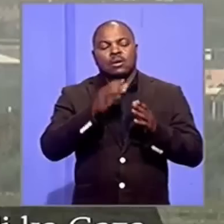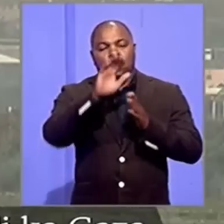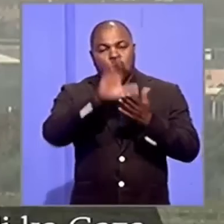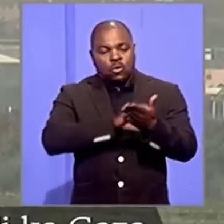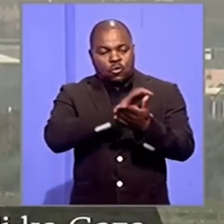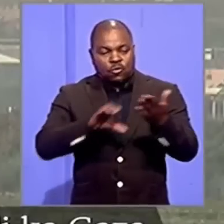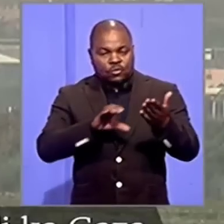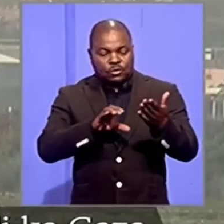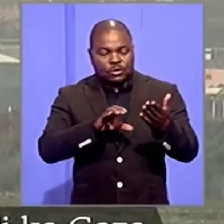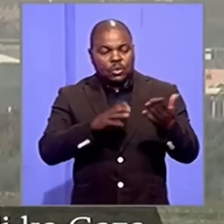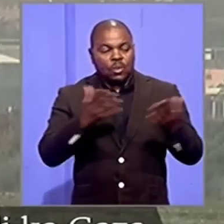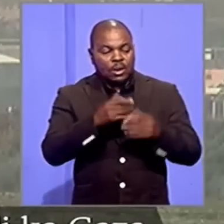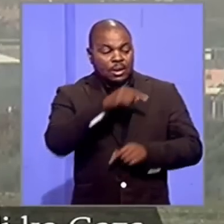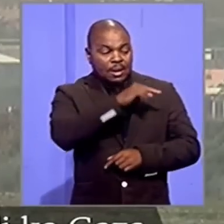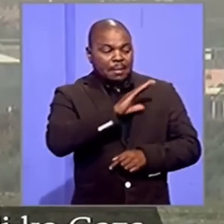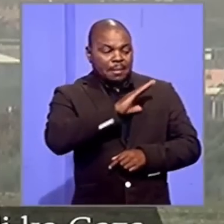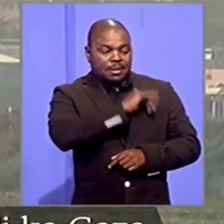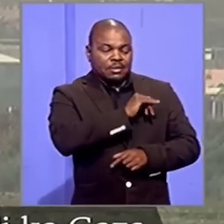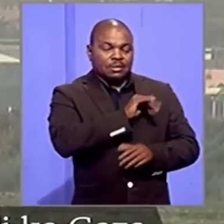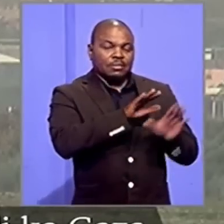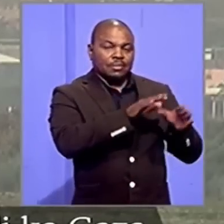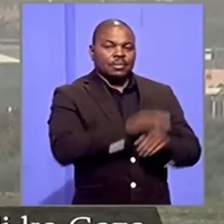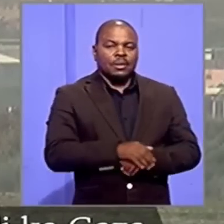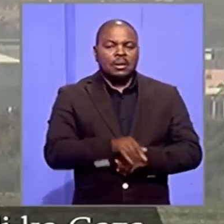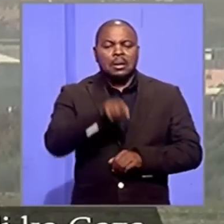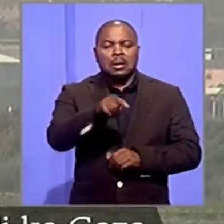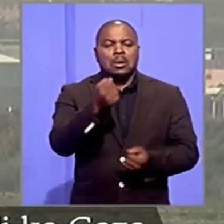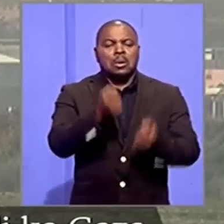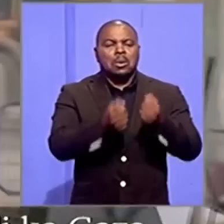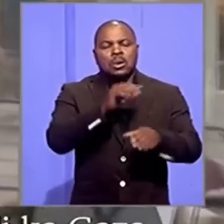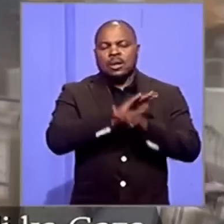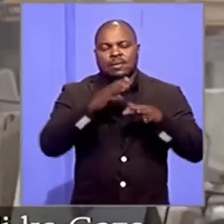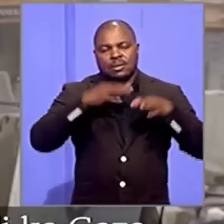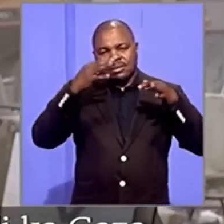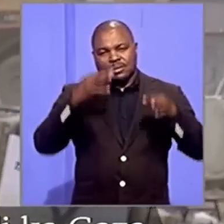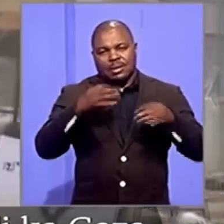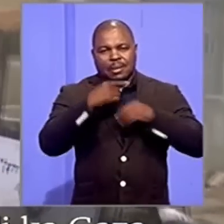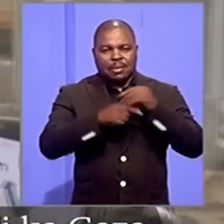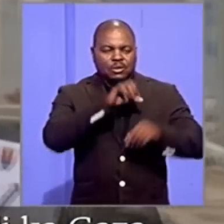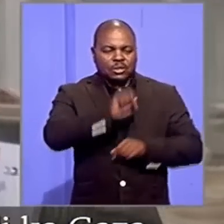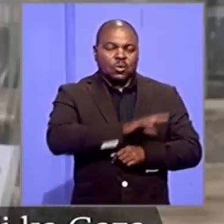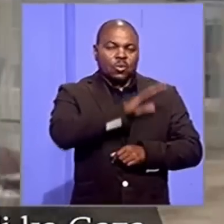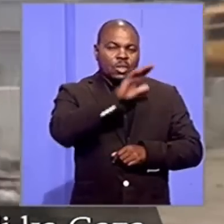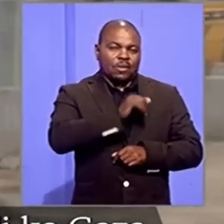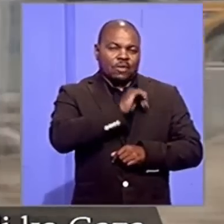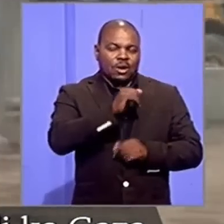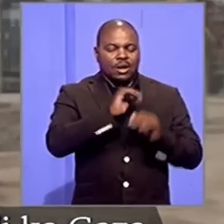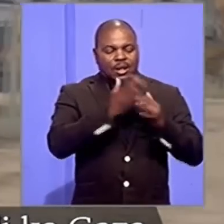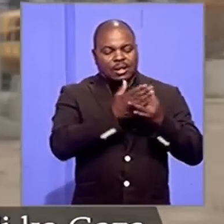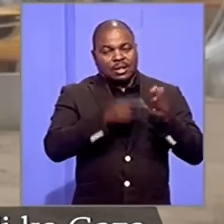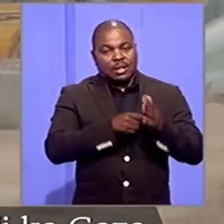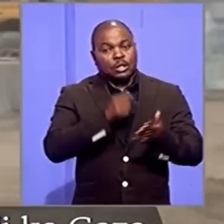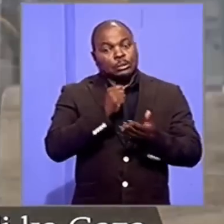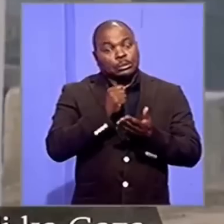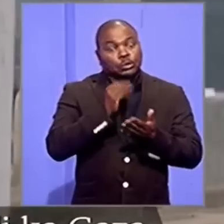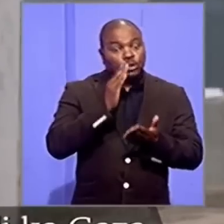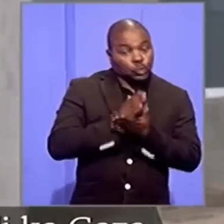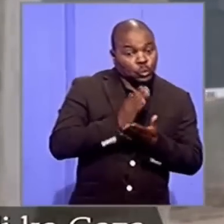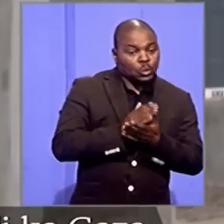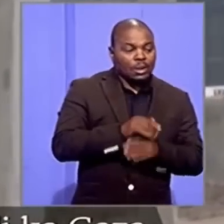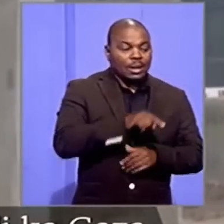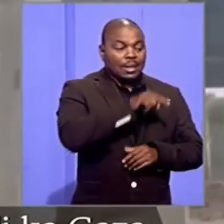Gaza Strip. Kgorotsheko ye ya lefase ga se a hlola mabapi le molato o tlišitšwego ke Afrika Borwa gore nnete go bile le dipolao tša batho